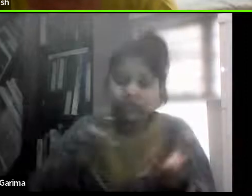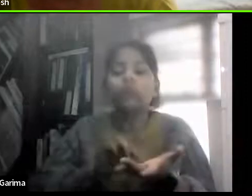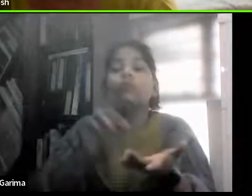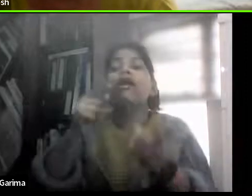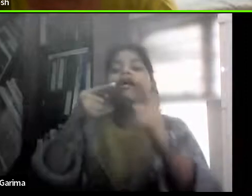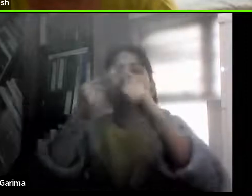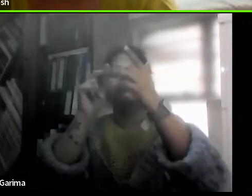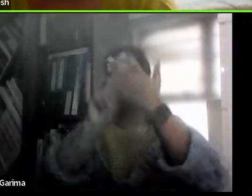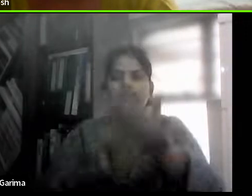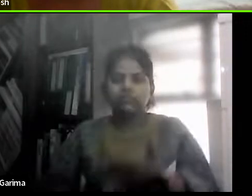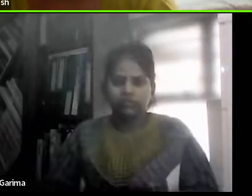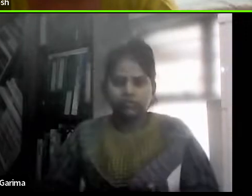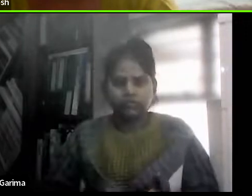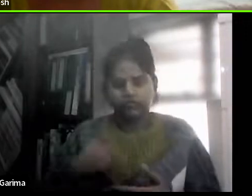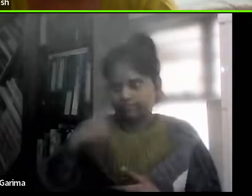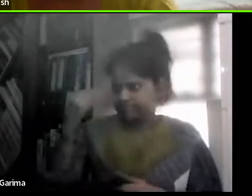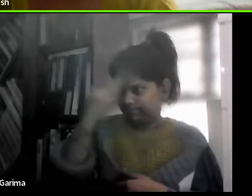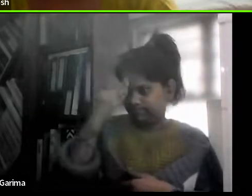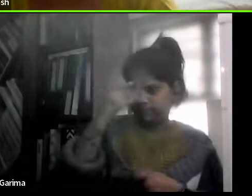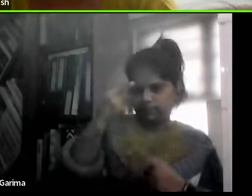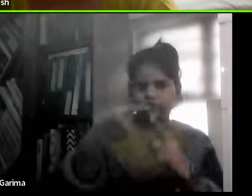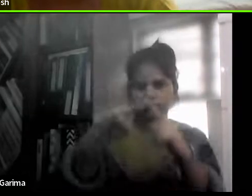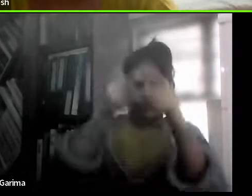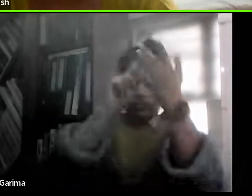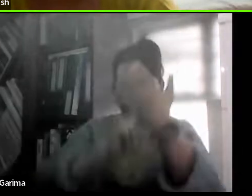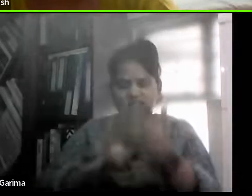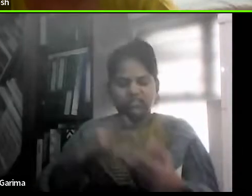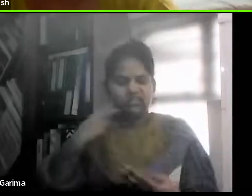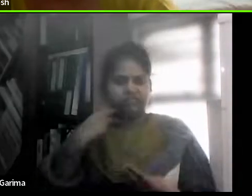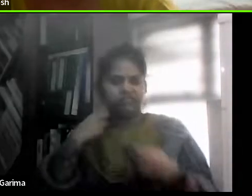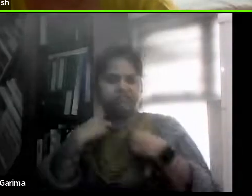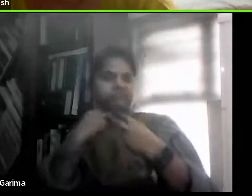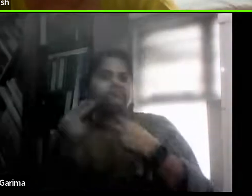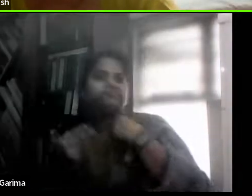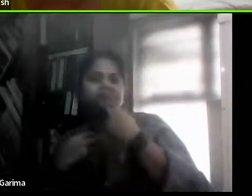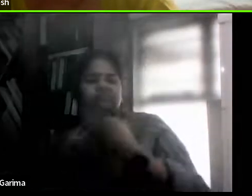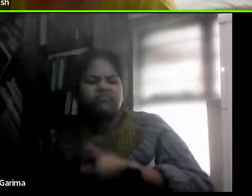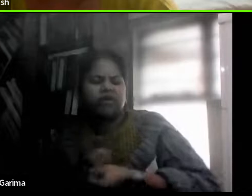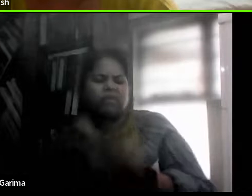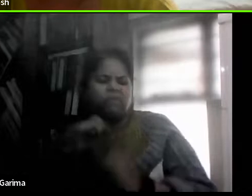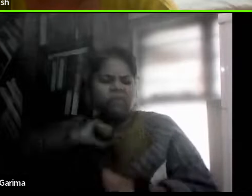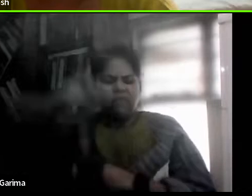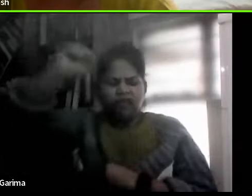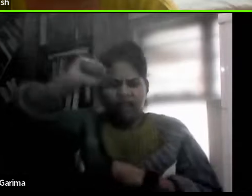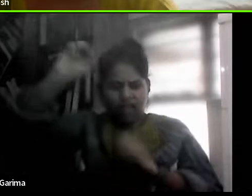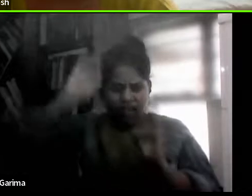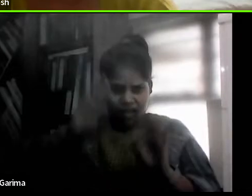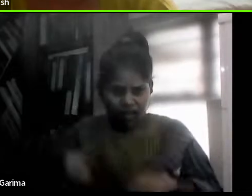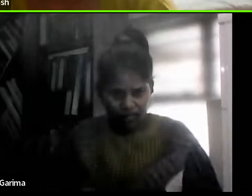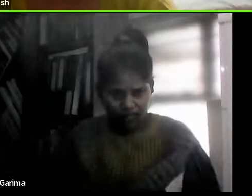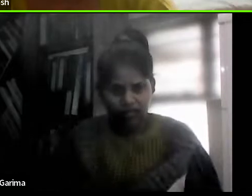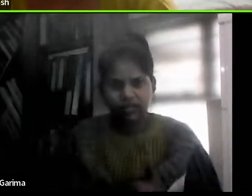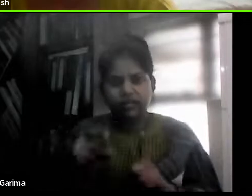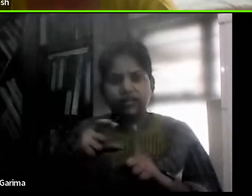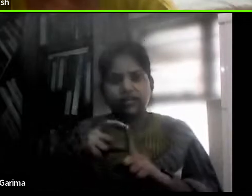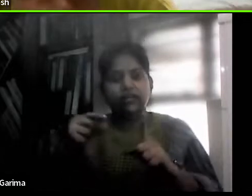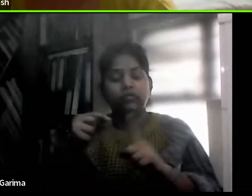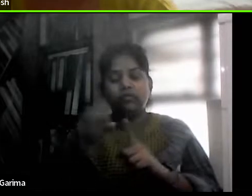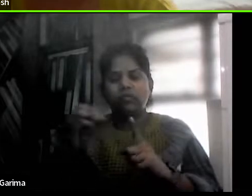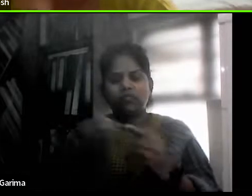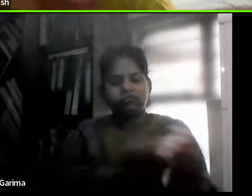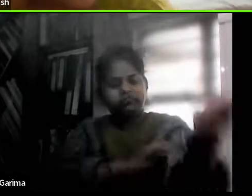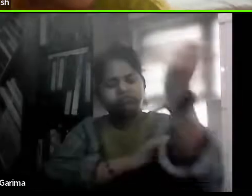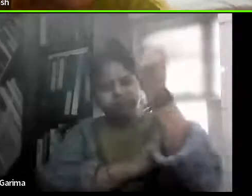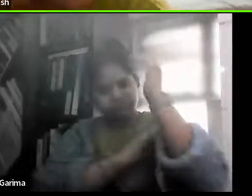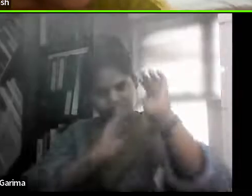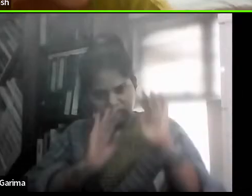And we know Tamil Nadu has a very vibrant disabled people's movement also. The DPOs are very strong. They are